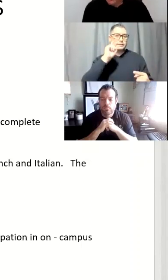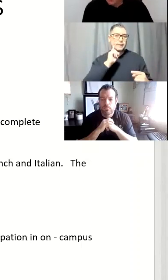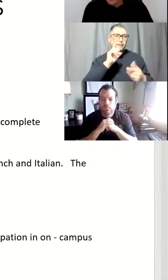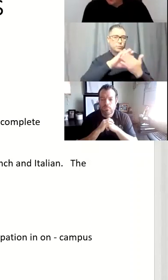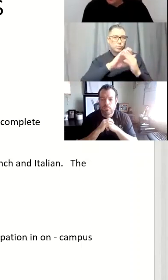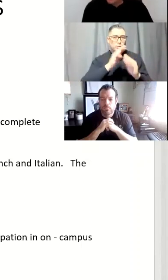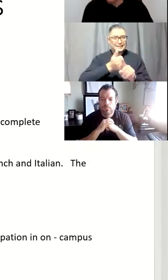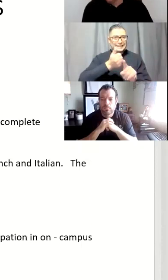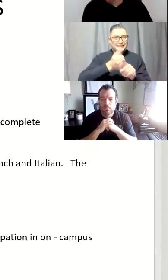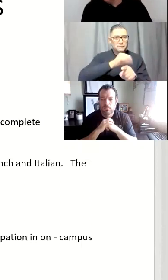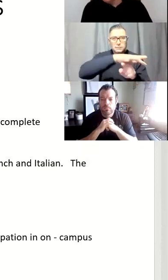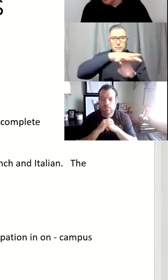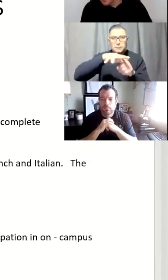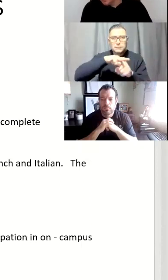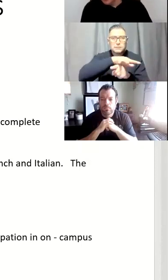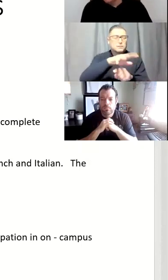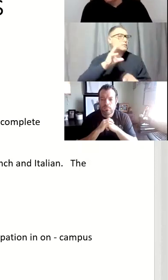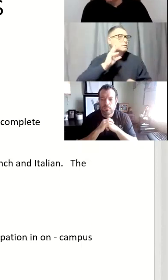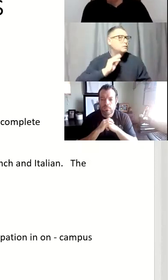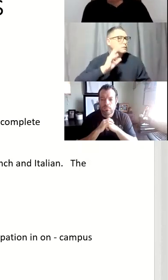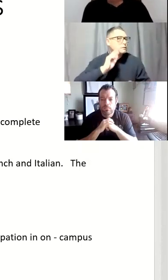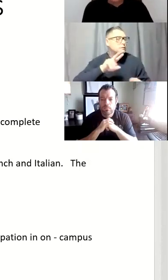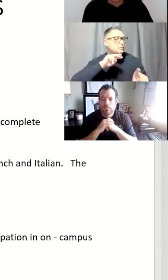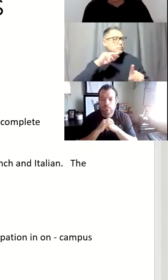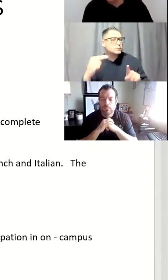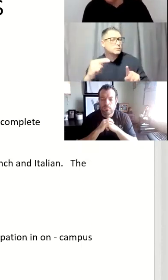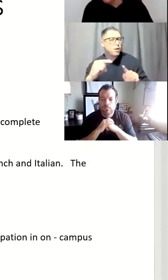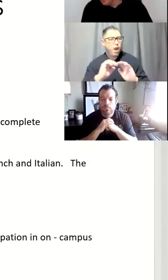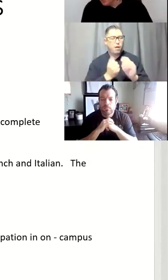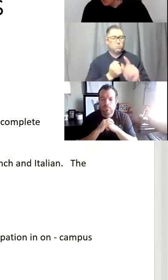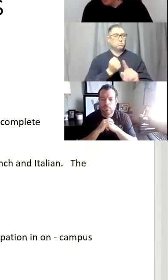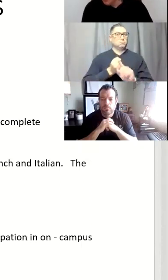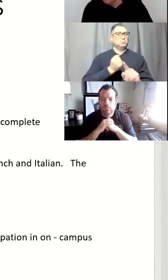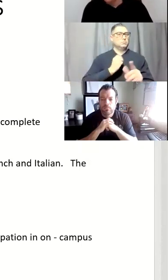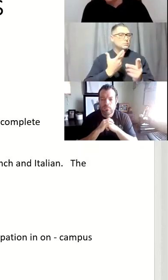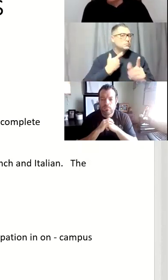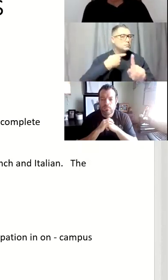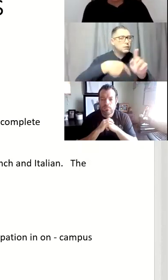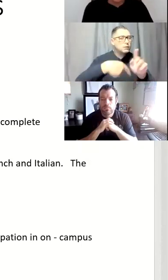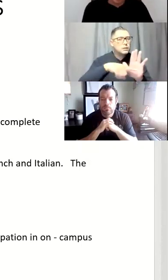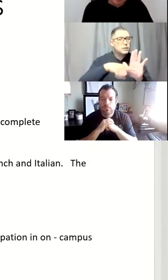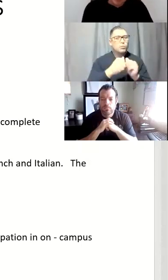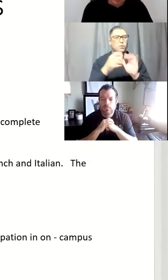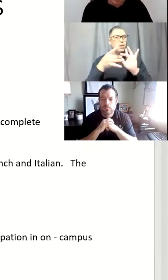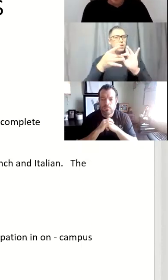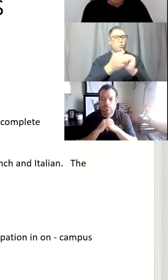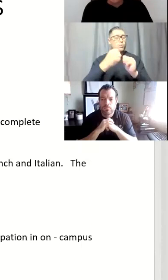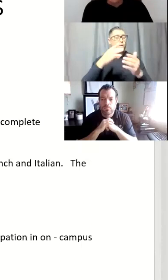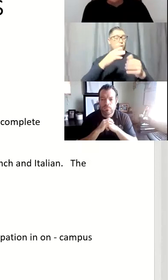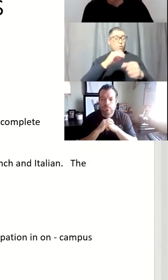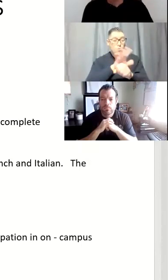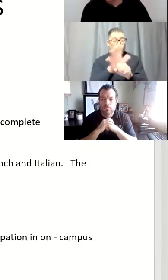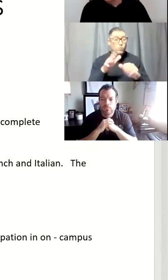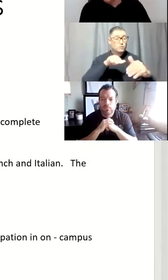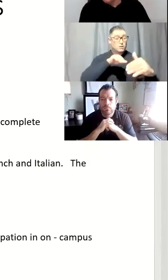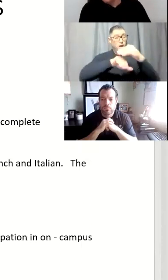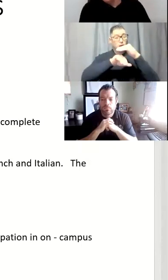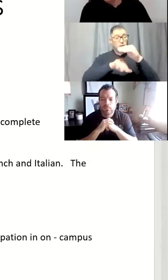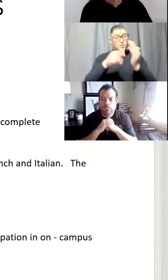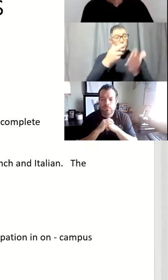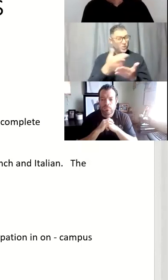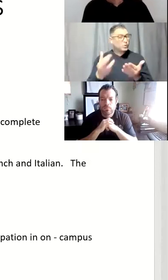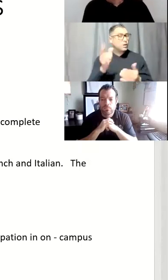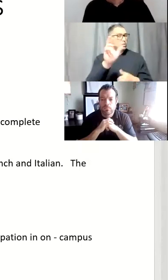currently feeling, the perspectives, how they may be impacted, especially with COVID, their access to resources, those kinds of